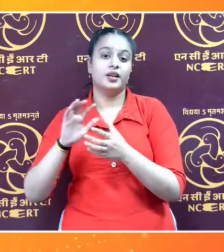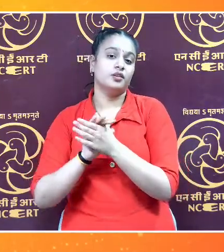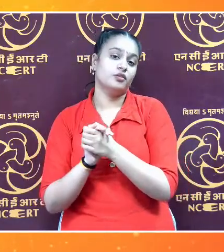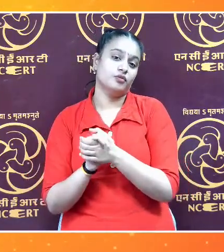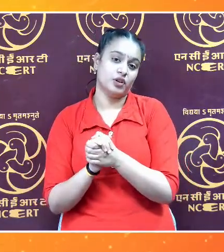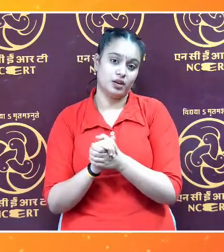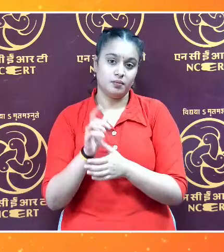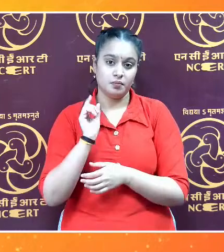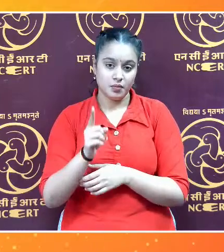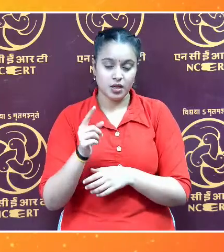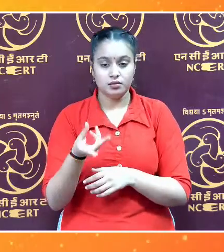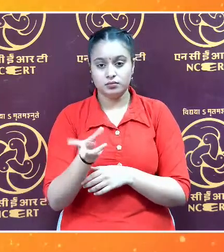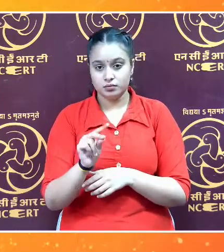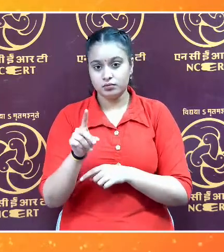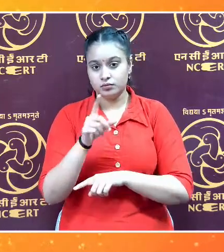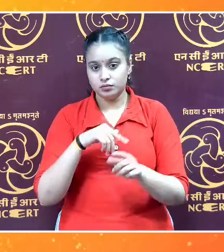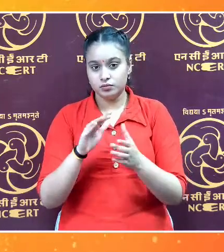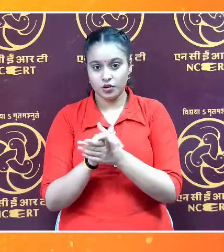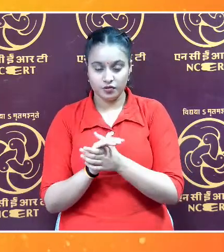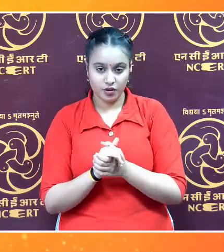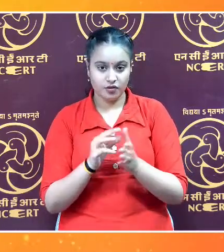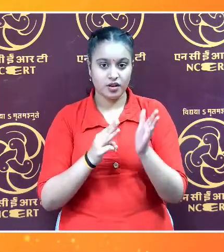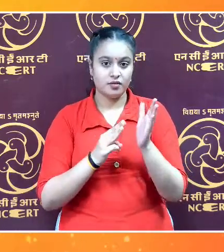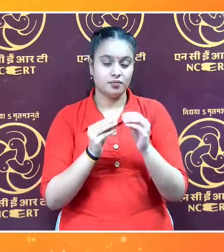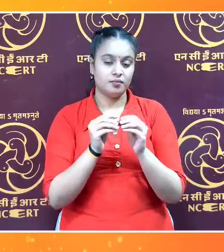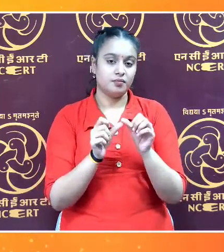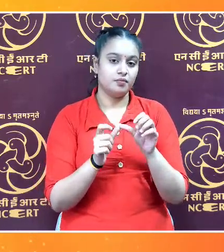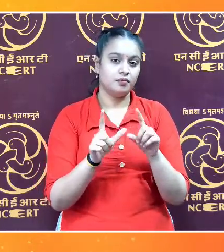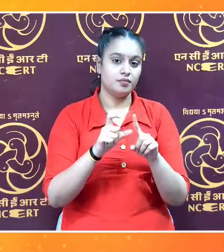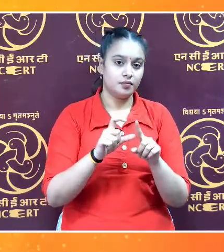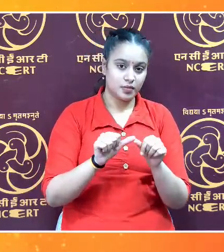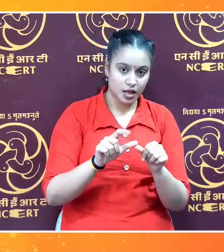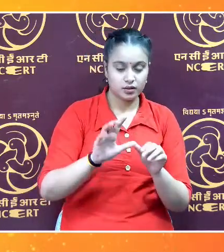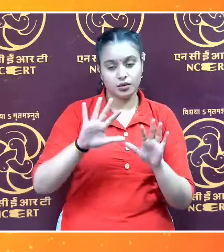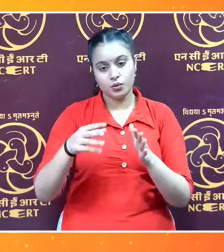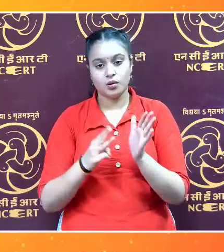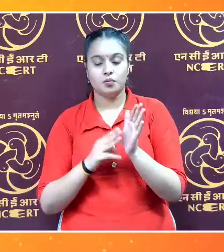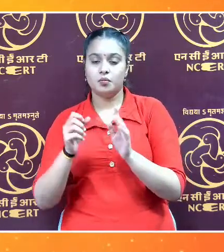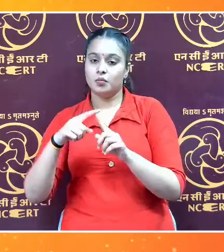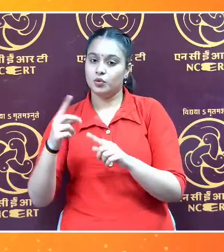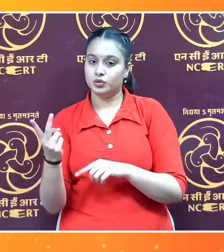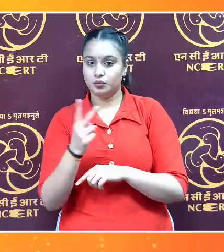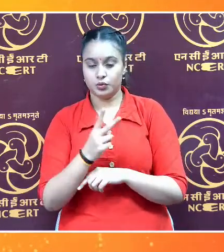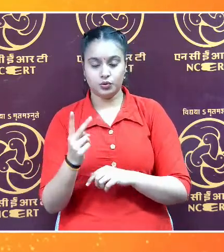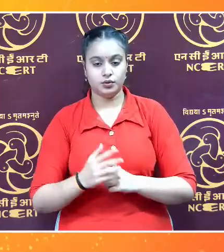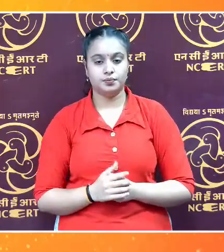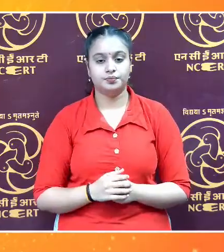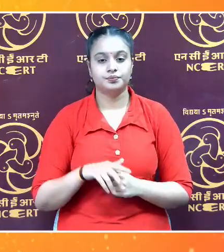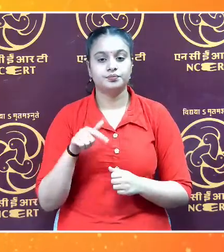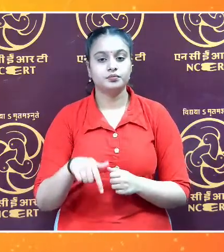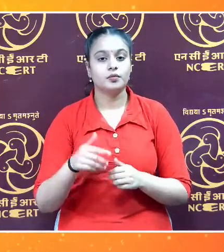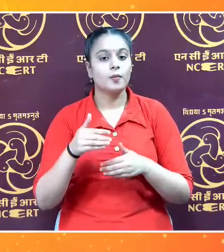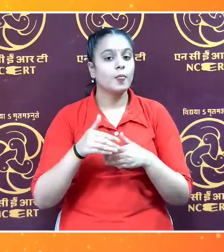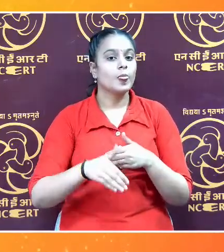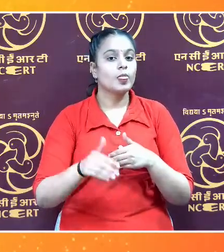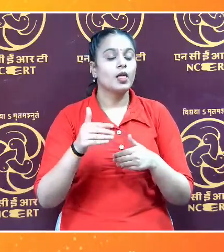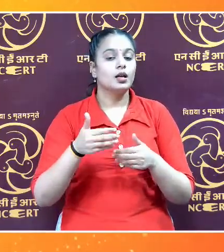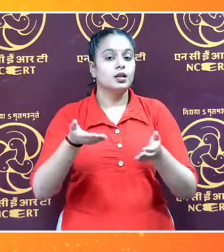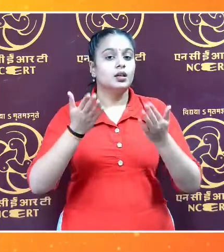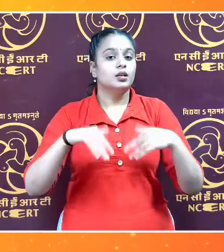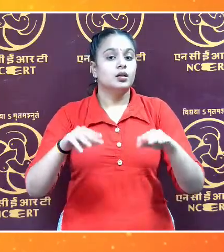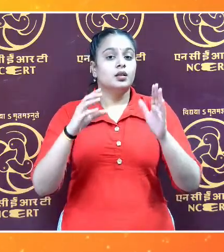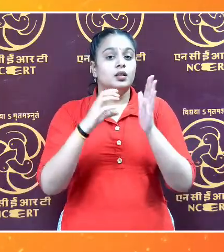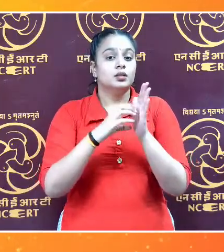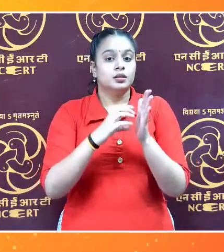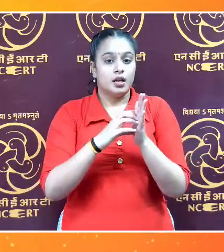and again you will have thicker friendship like Badal and Moti. Yes, yes. So now, Harpreet, I want to take you to this text. Like we